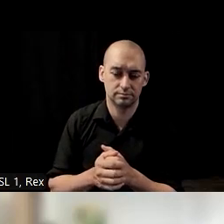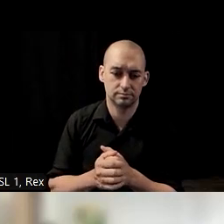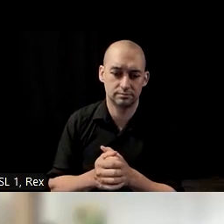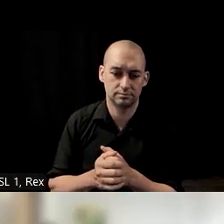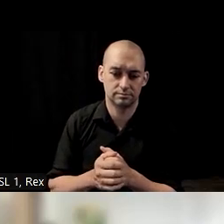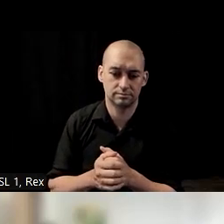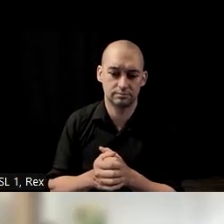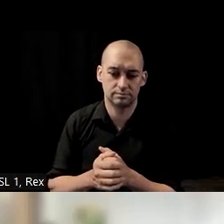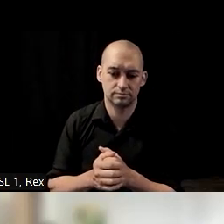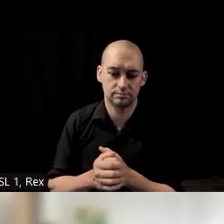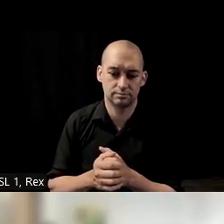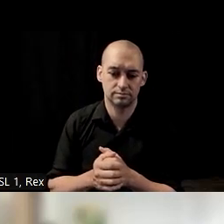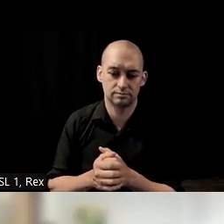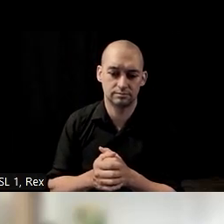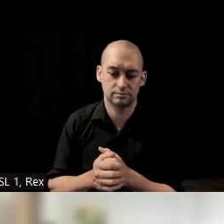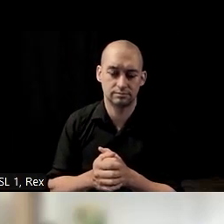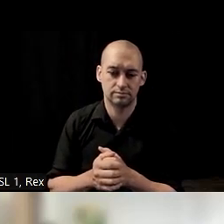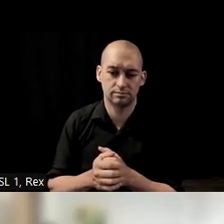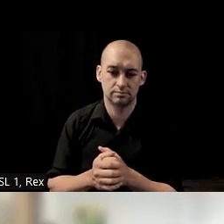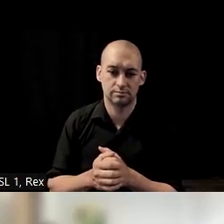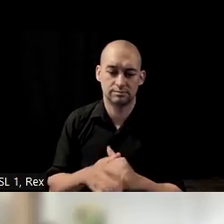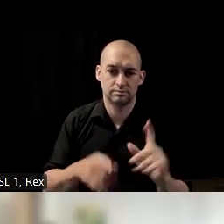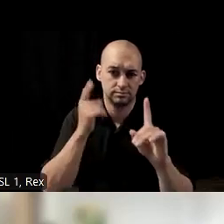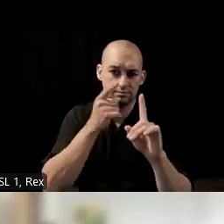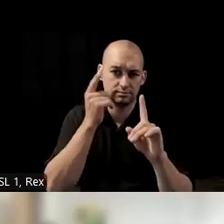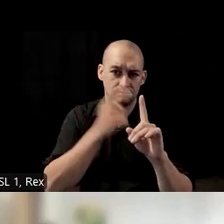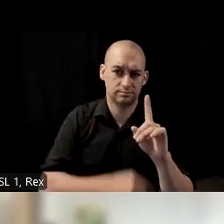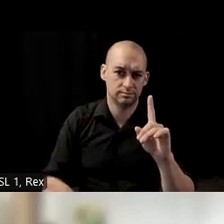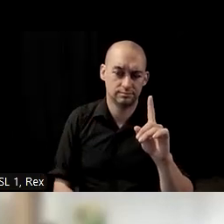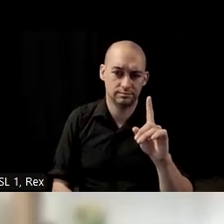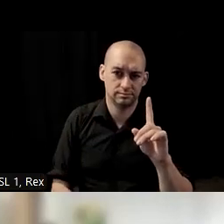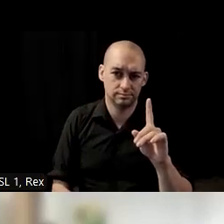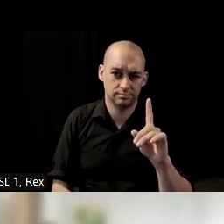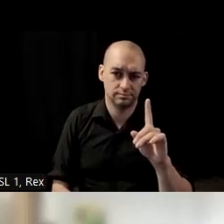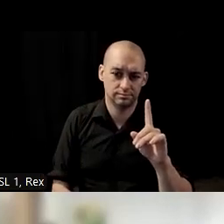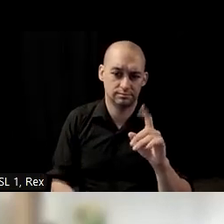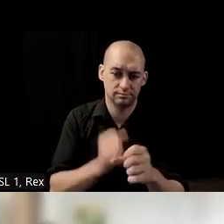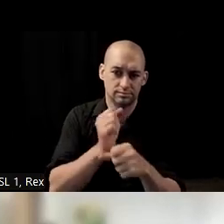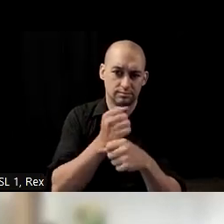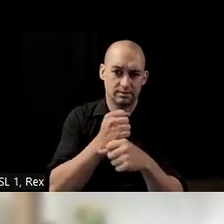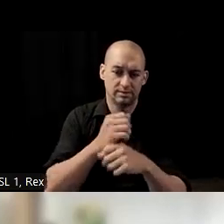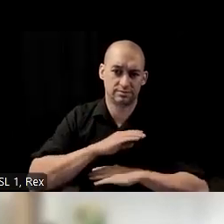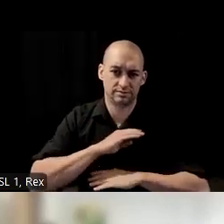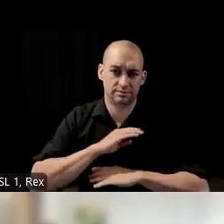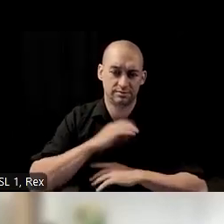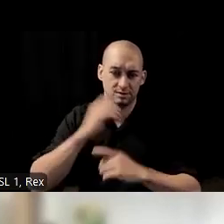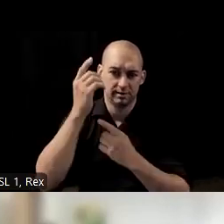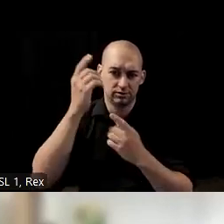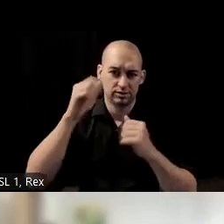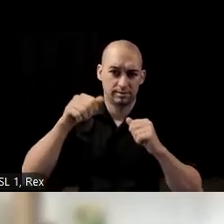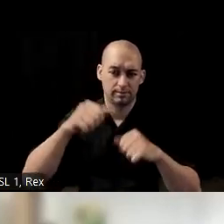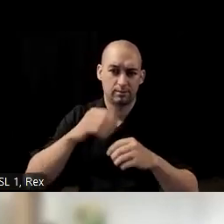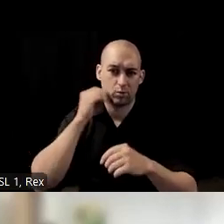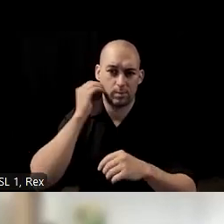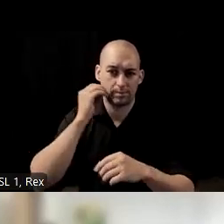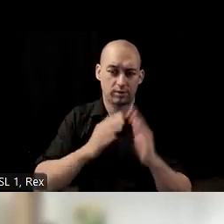Oh, so the objectives of the pilot is to create and sustain a dementia-capable home and